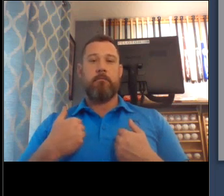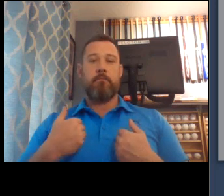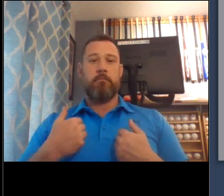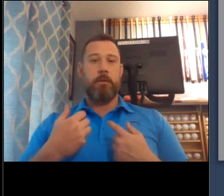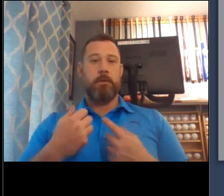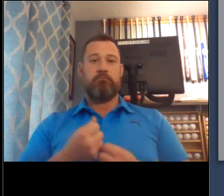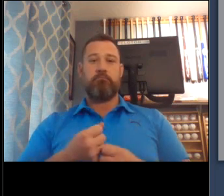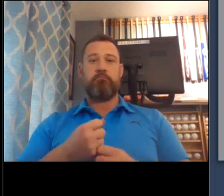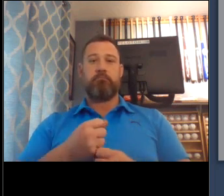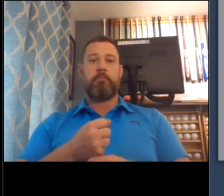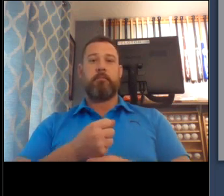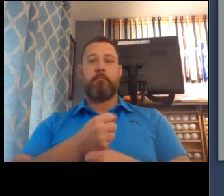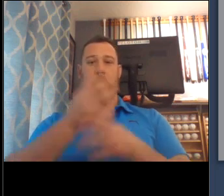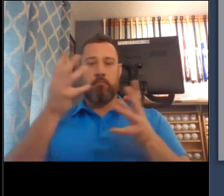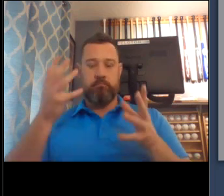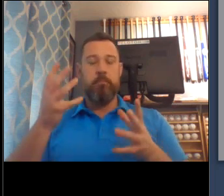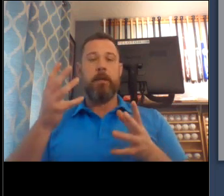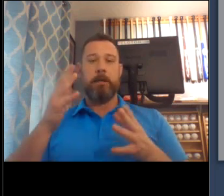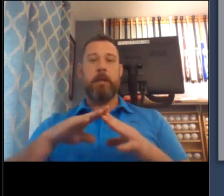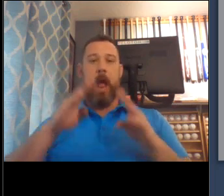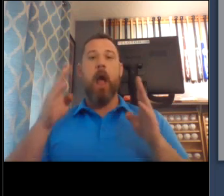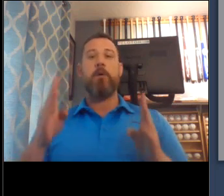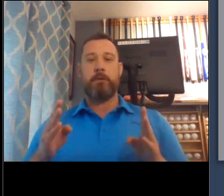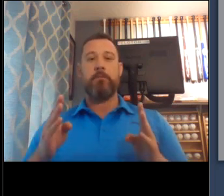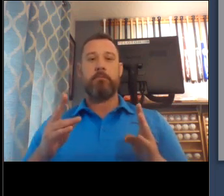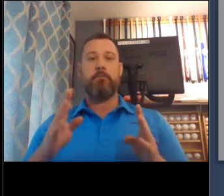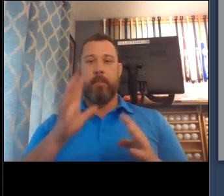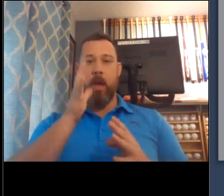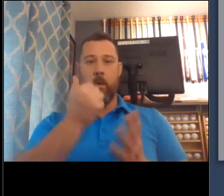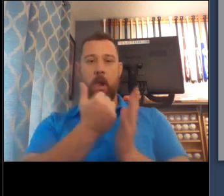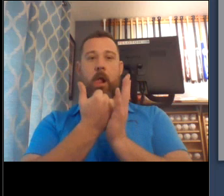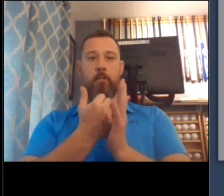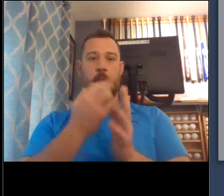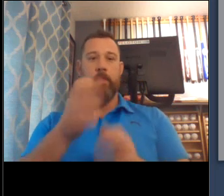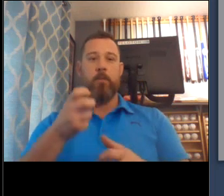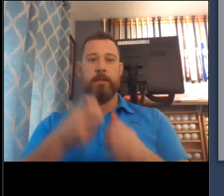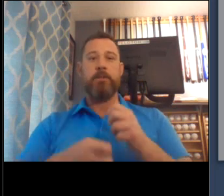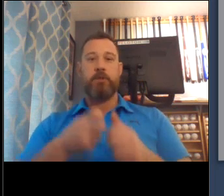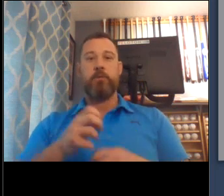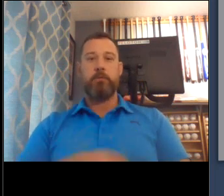exploded in housing. And so that will certainly help with all of those issues too.